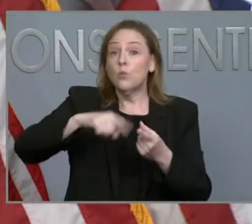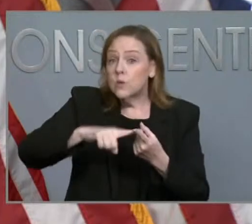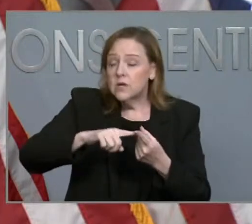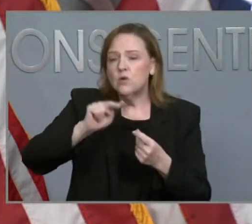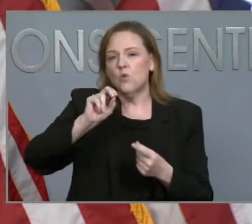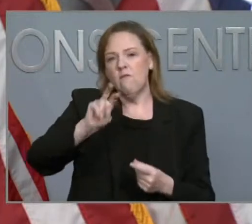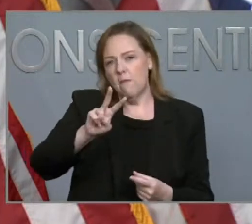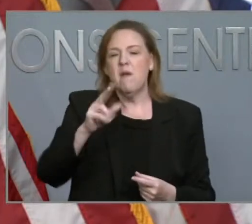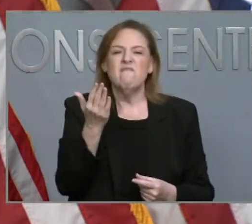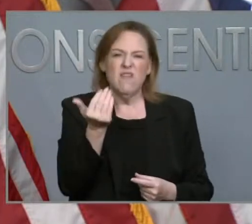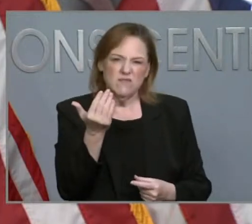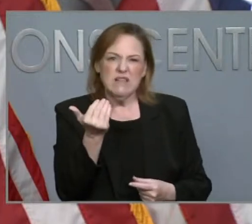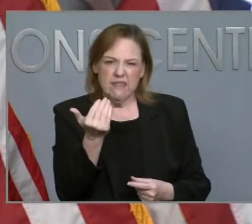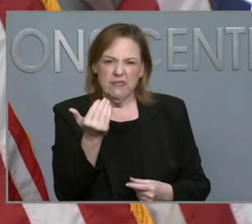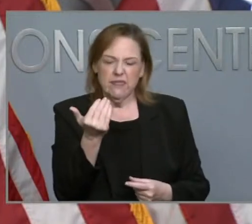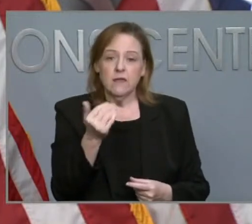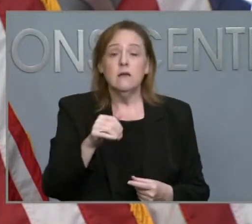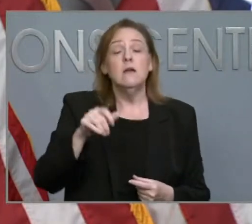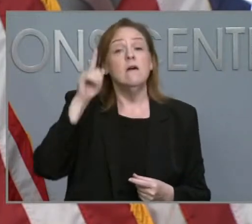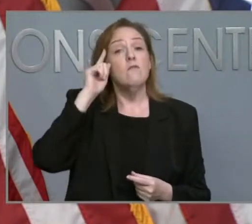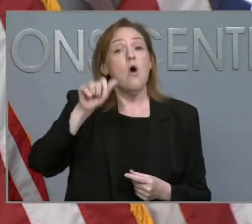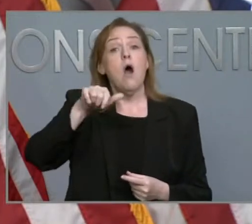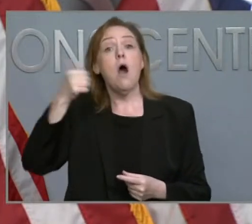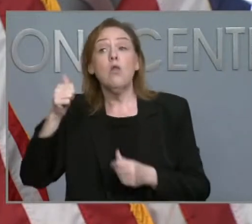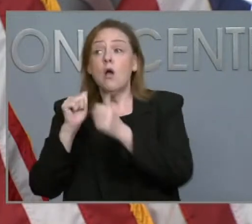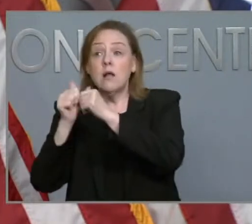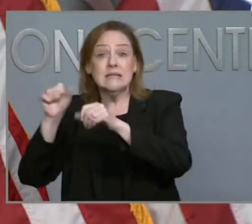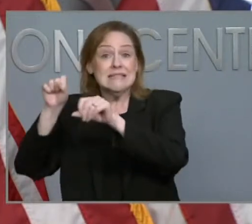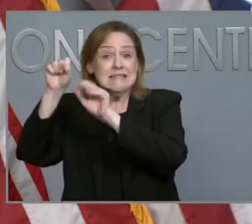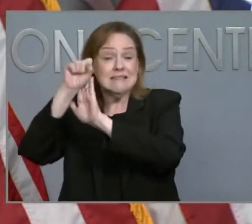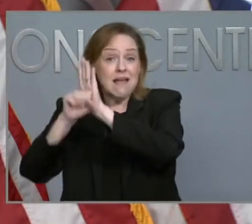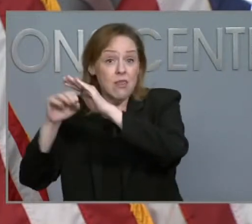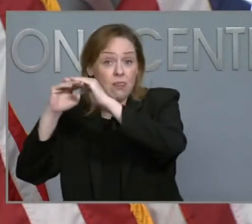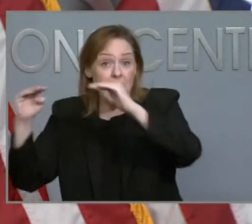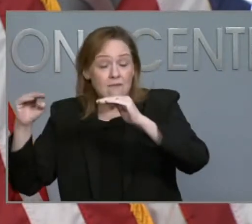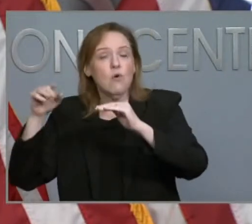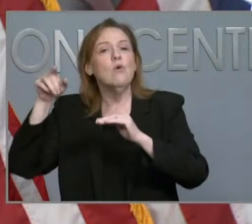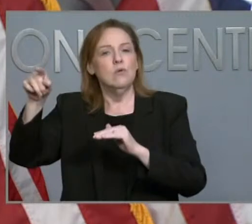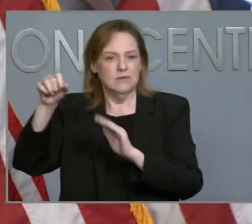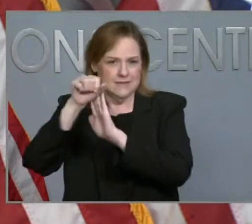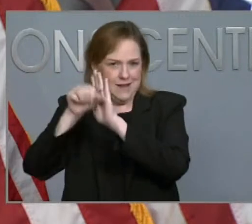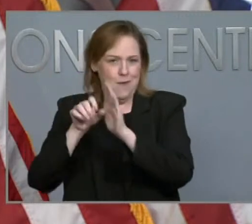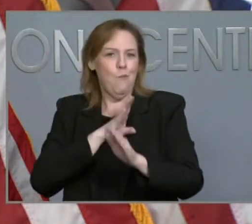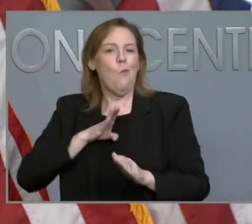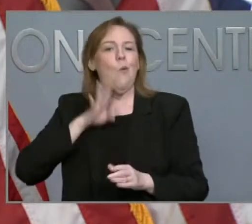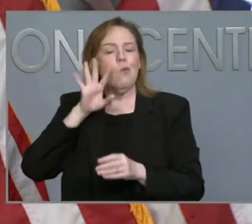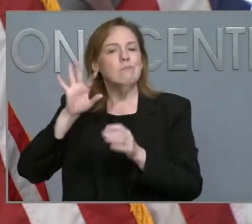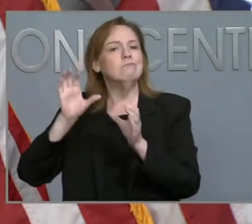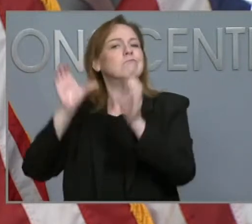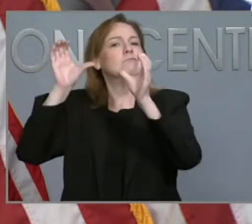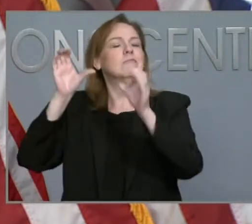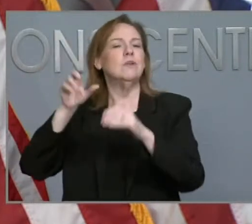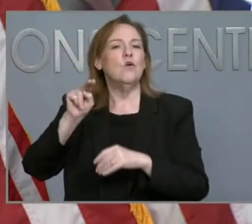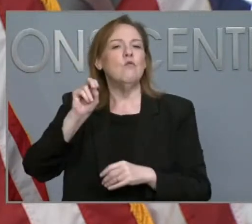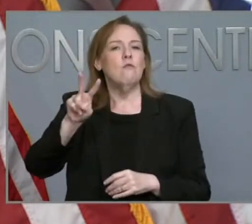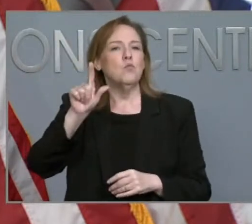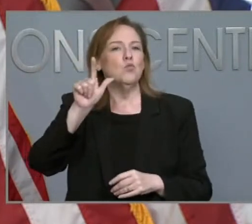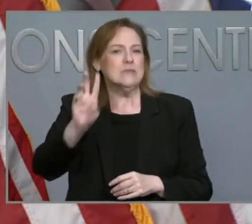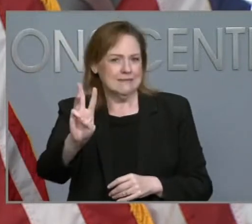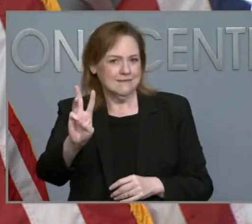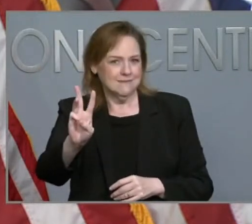other contests, the state board will certify final results on November 26th. The state